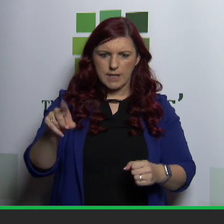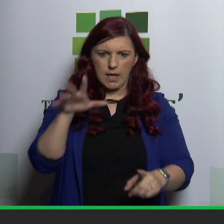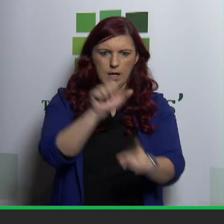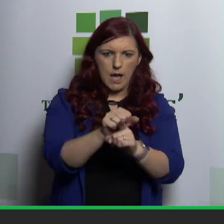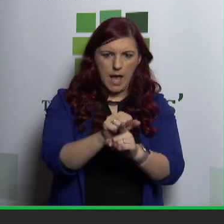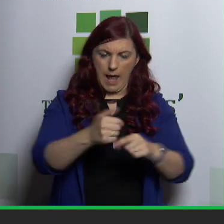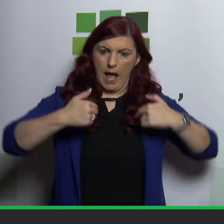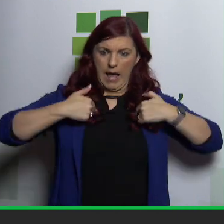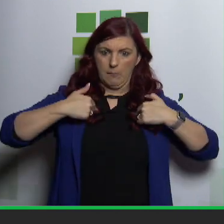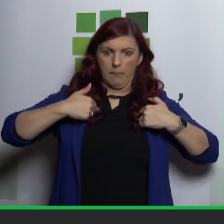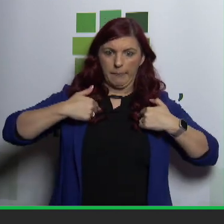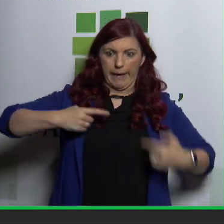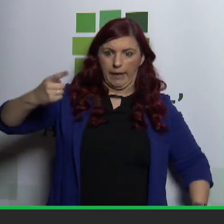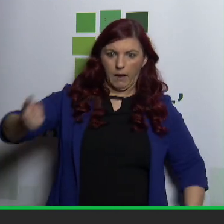ADHD